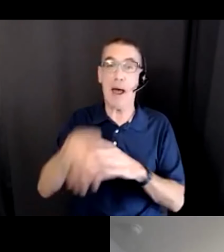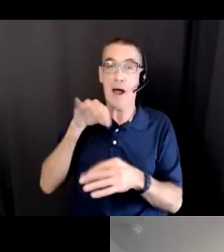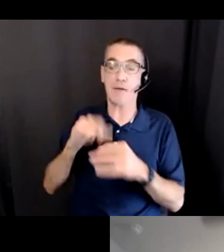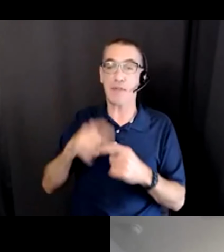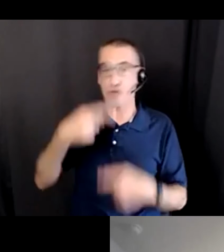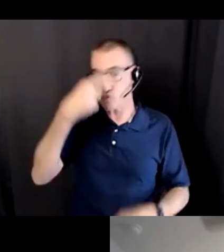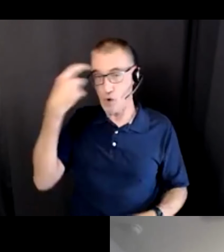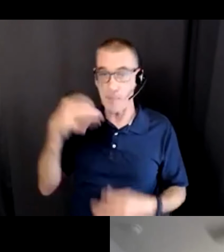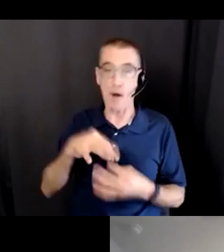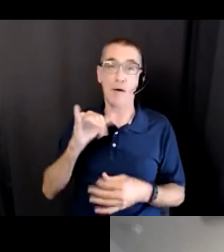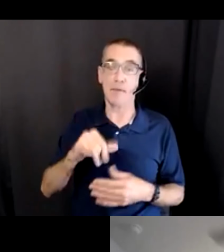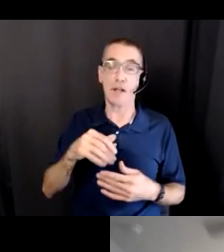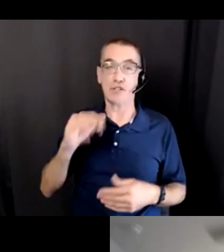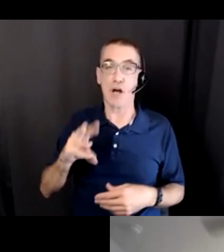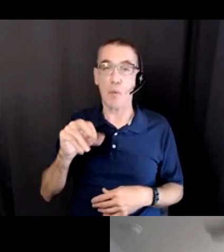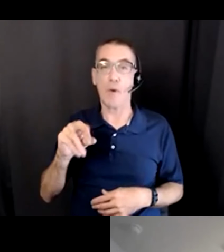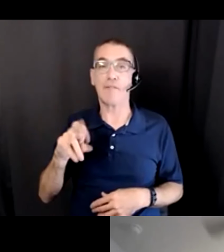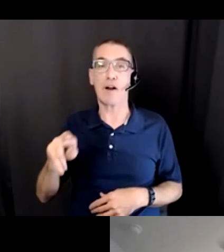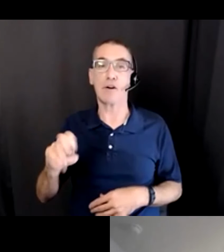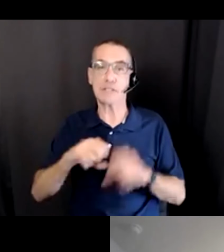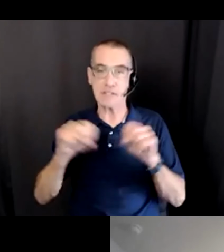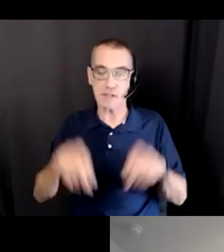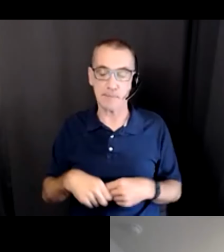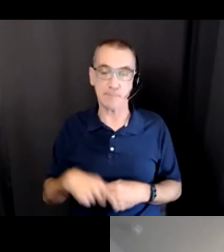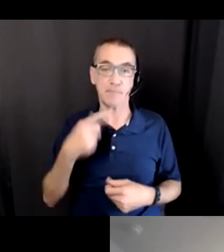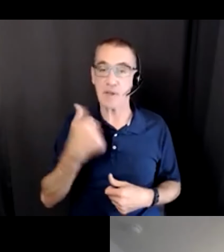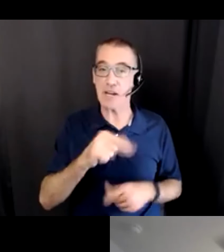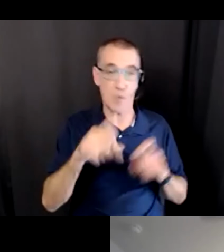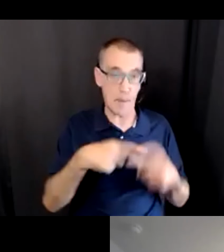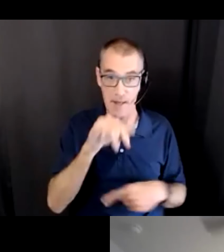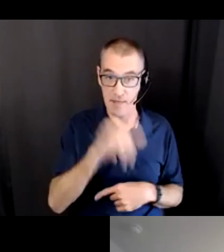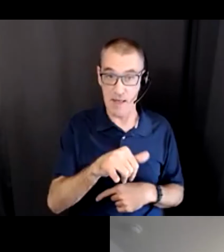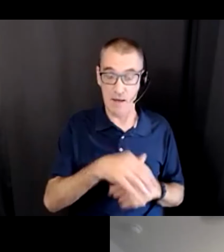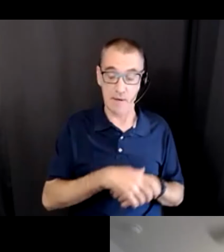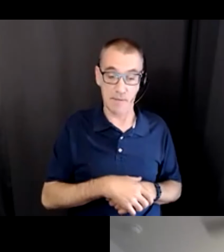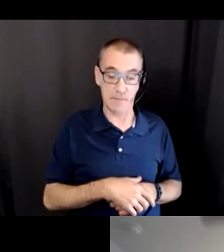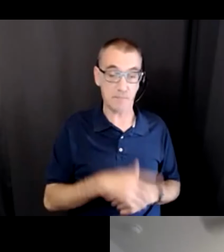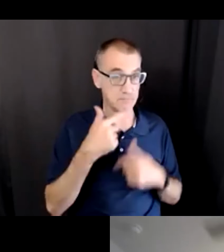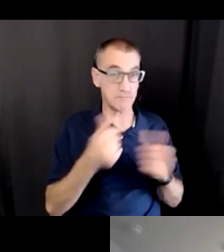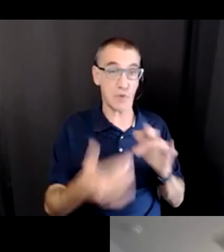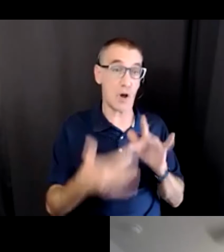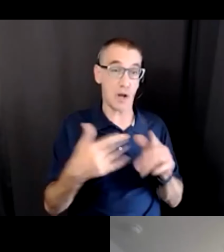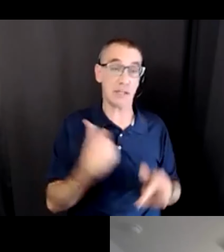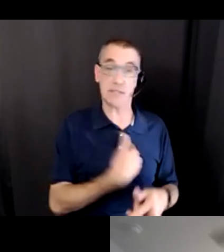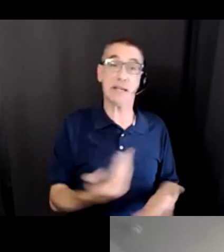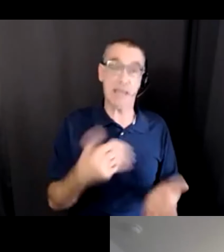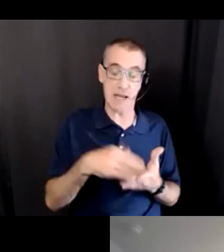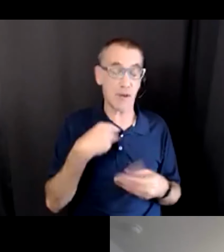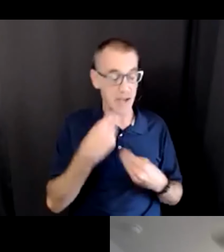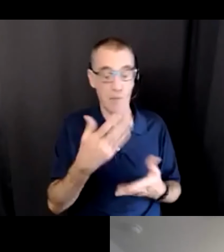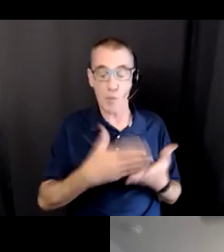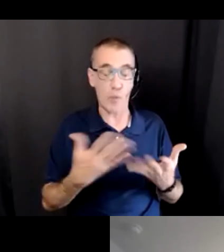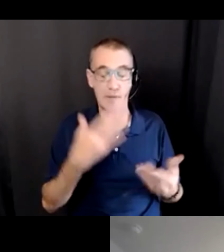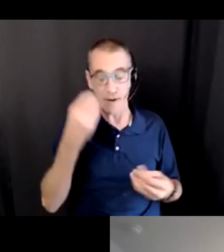trauma of child welfare system. So if you have any questions about that, feel free to contact us again. We'll give you whatever information we